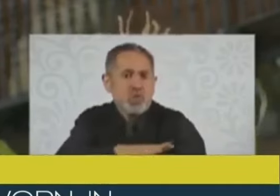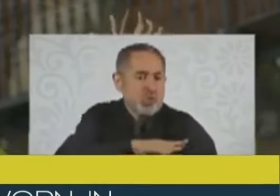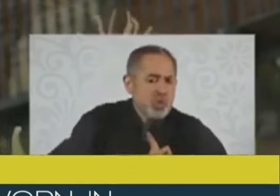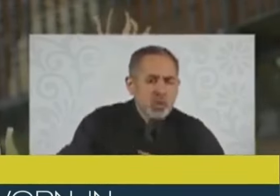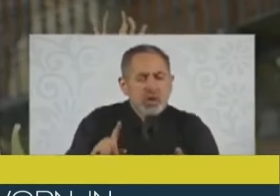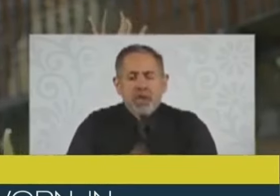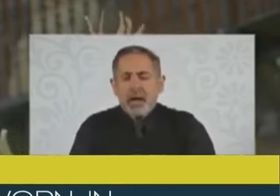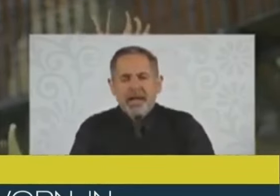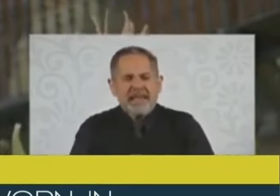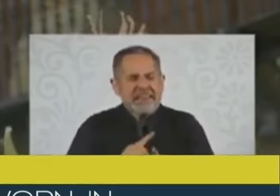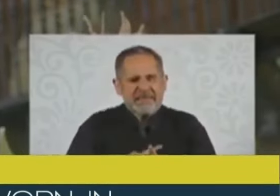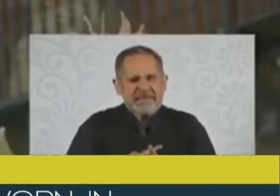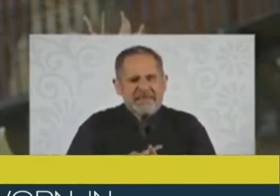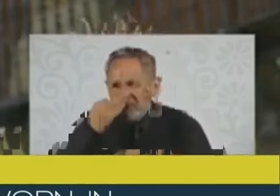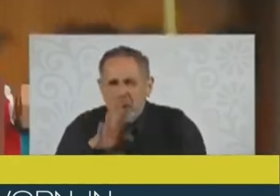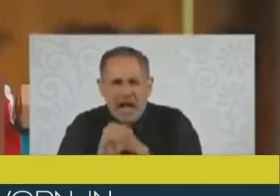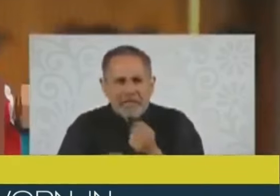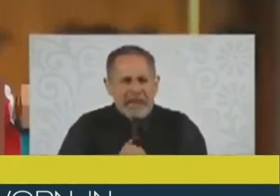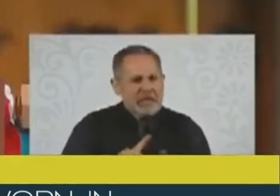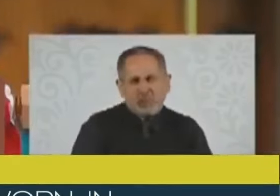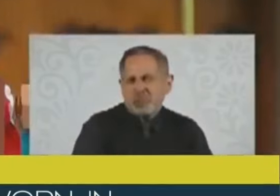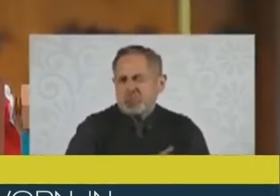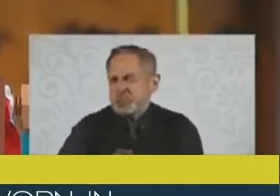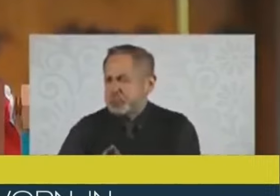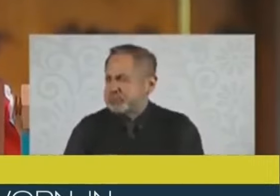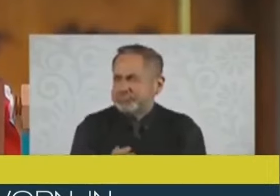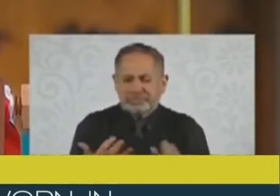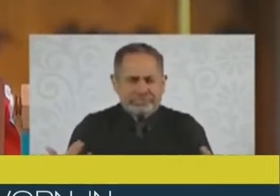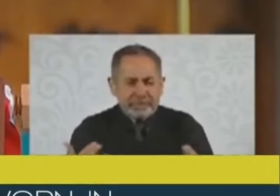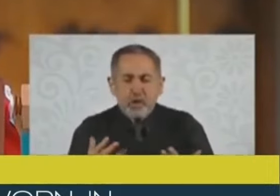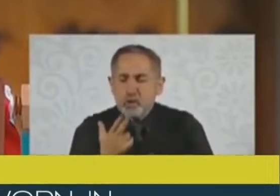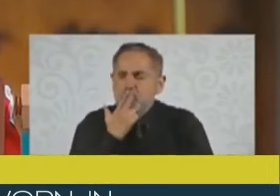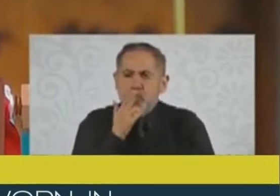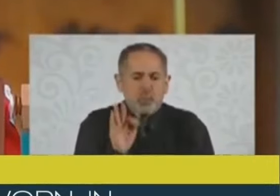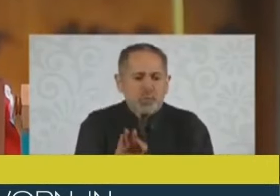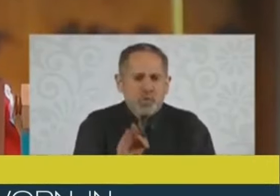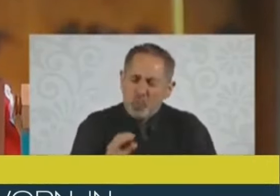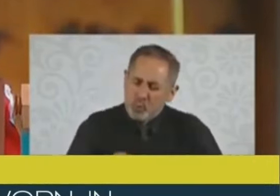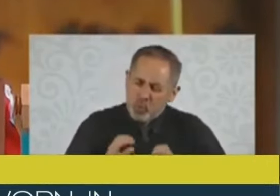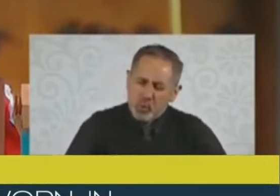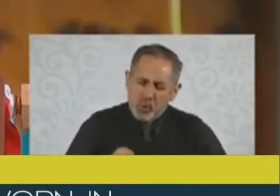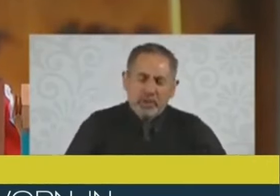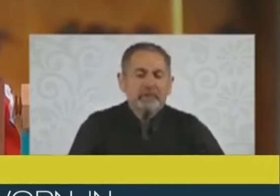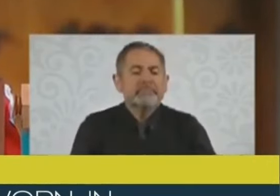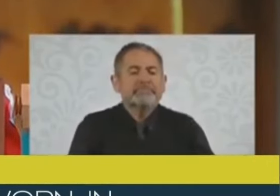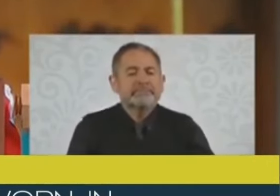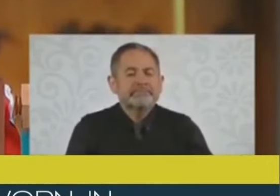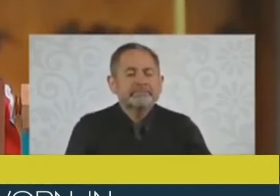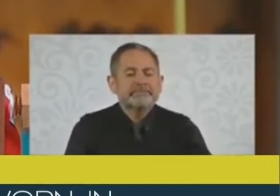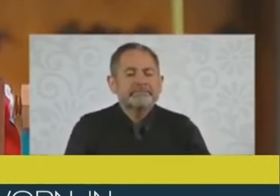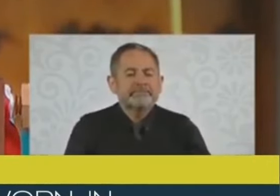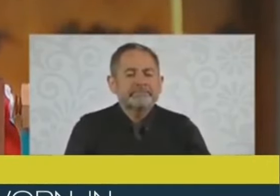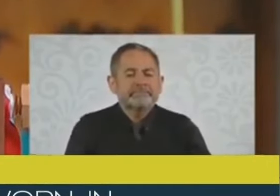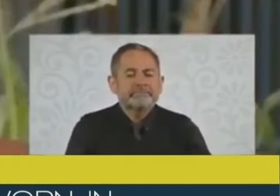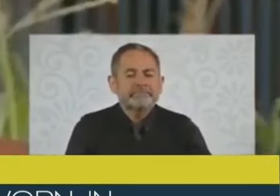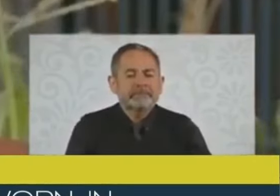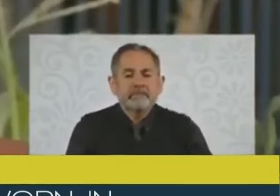forests and granting the preservation of the environment and diversity and natural